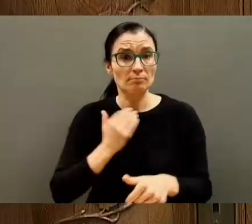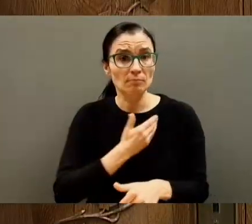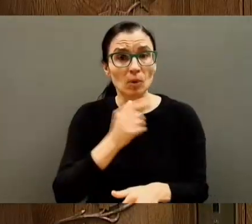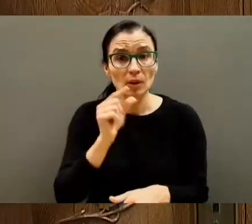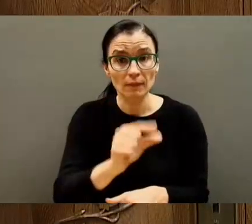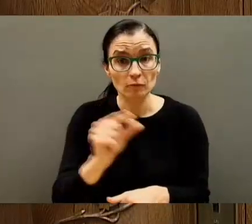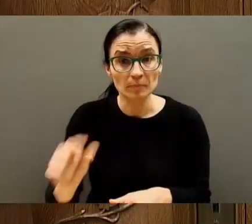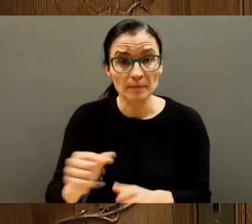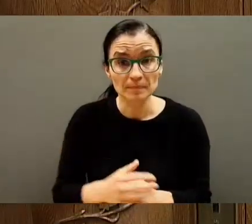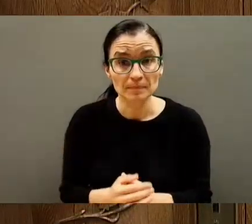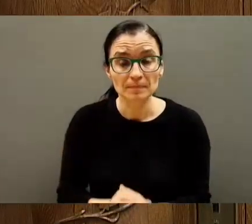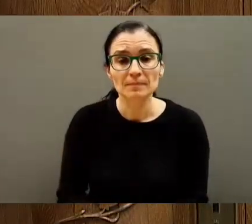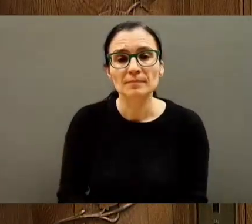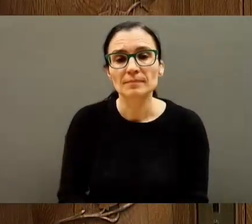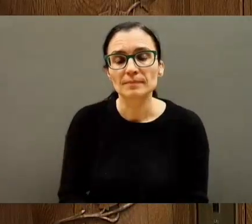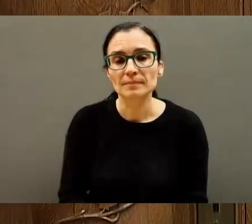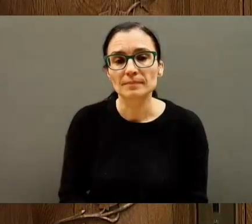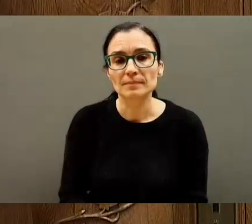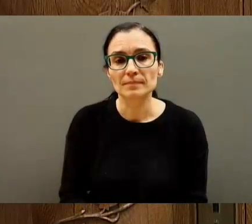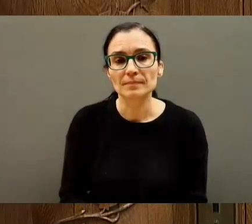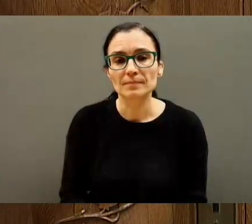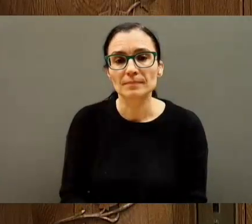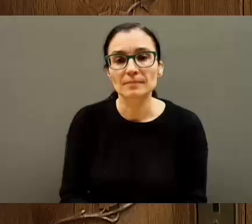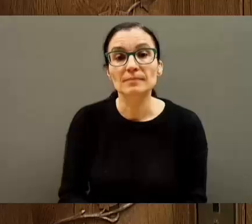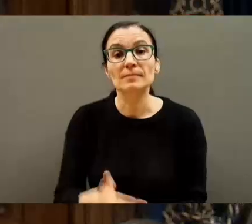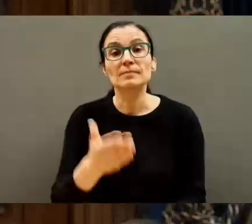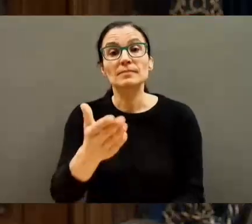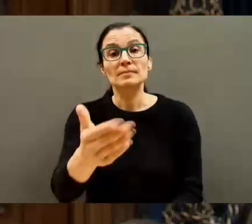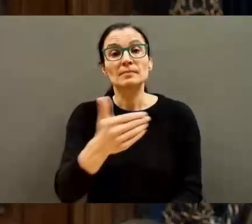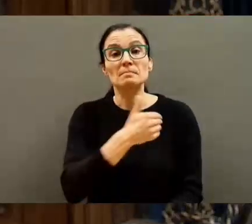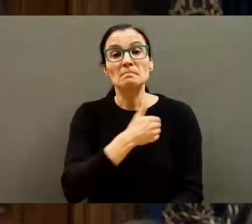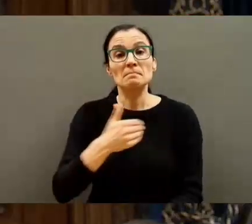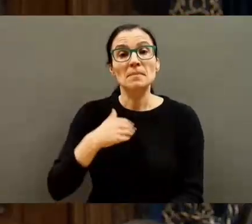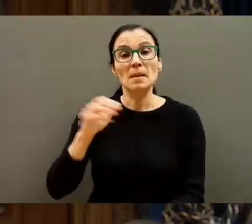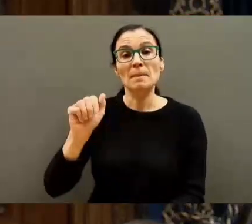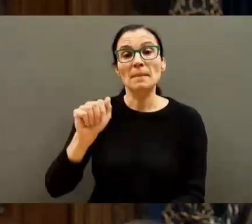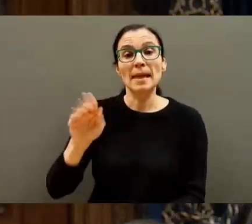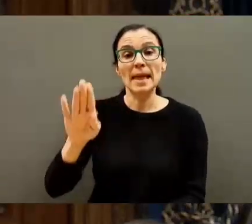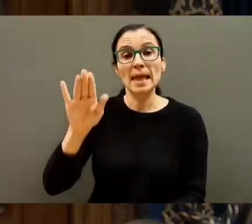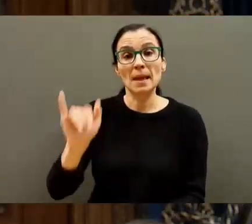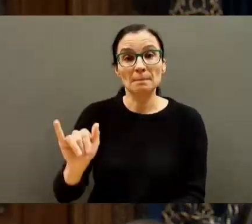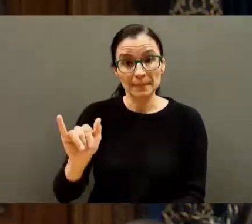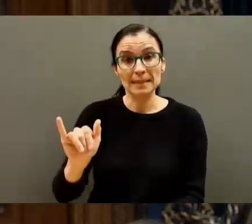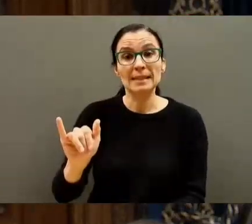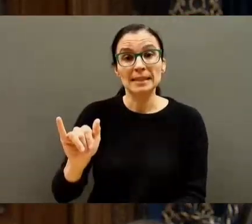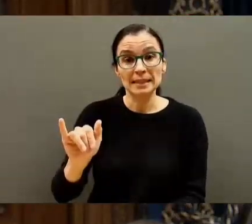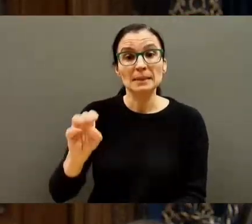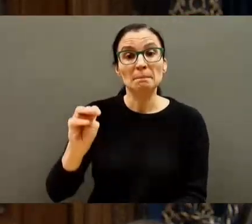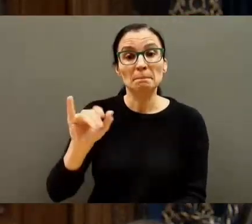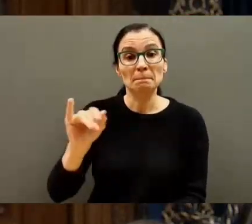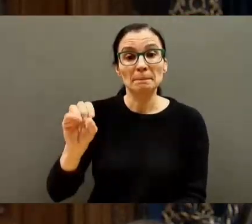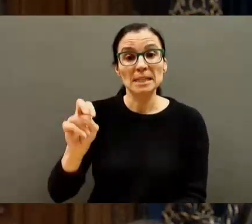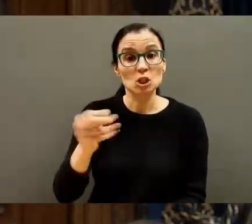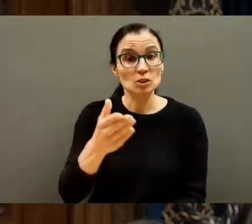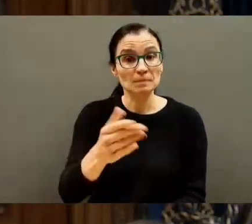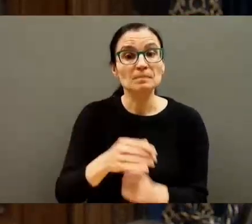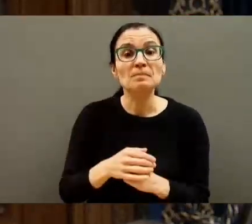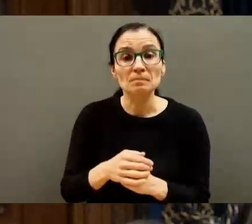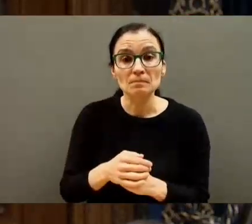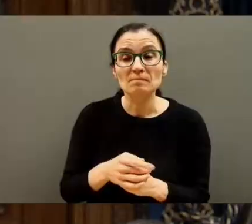Member for Abbotsford Mission. Mr. Speaker, in this government's budget speech, they promised to fast-track